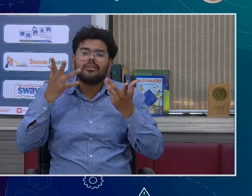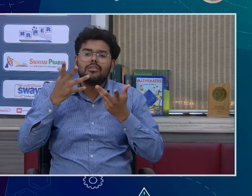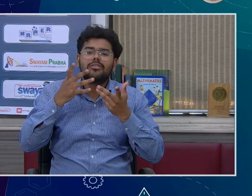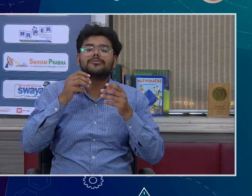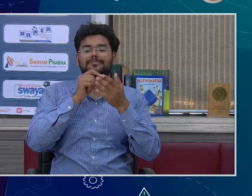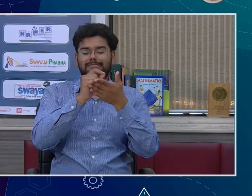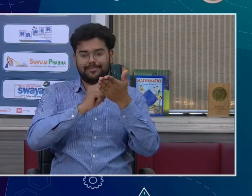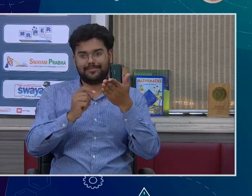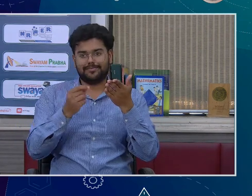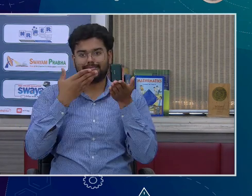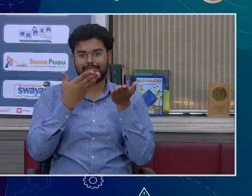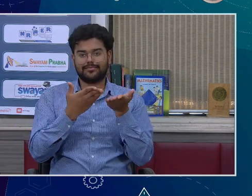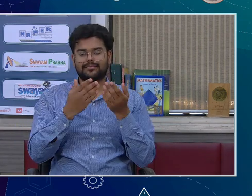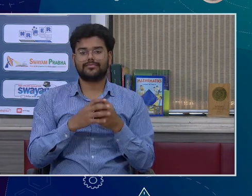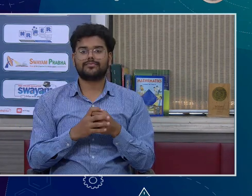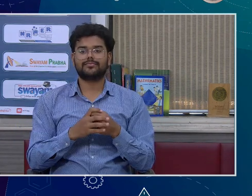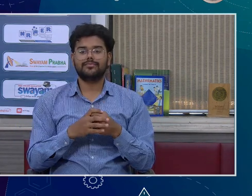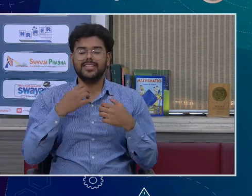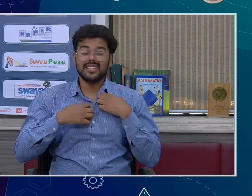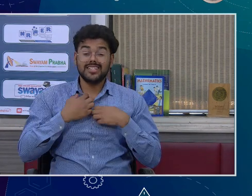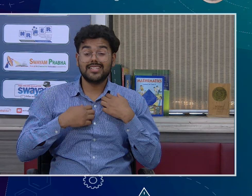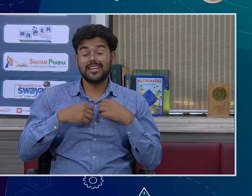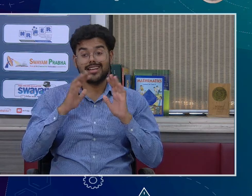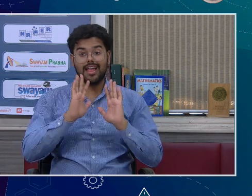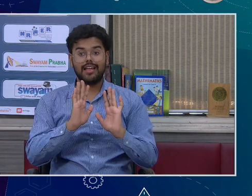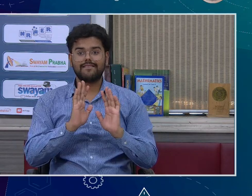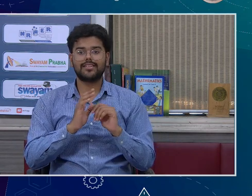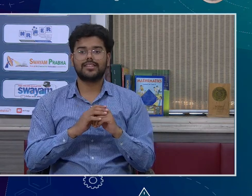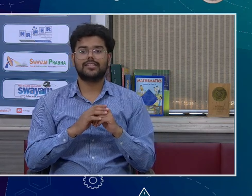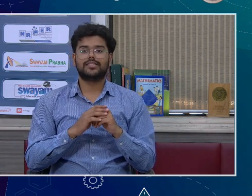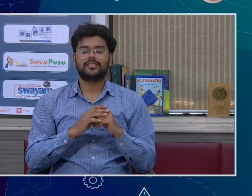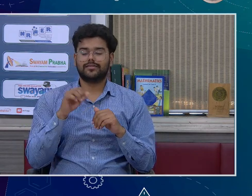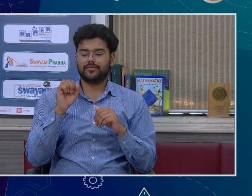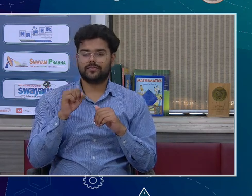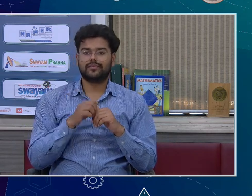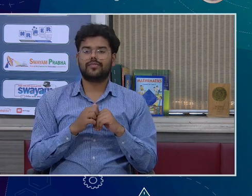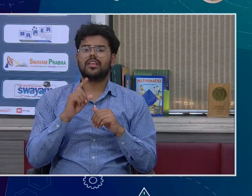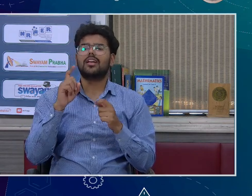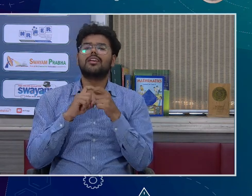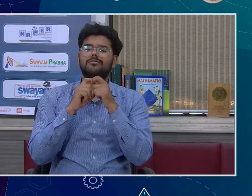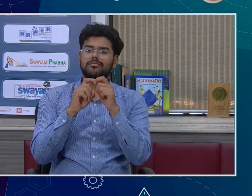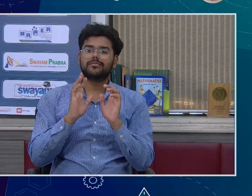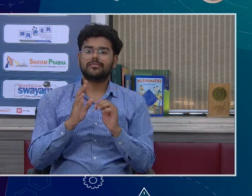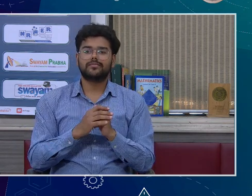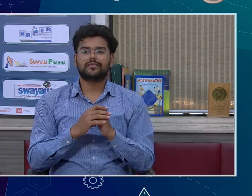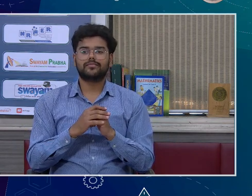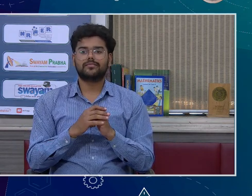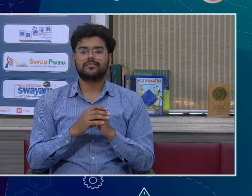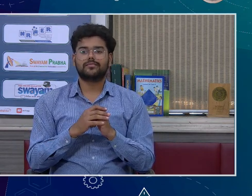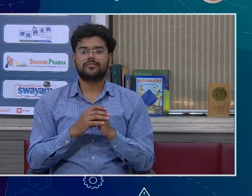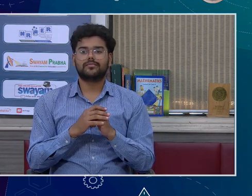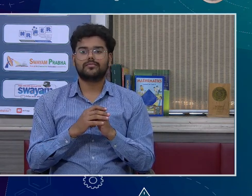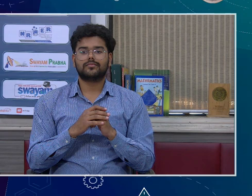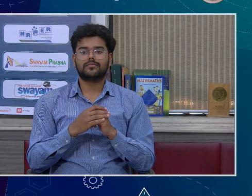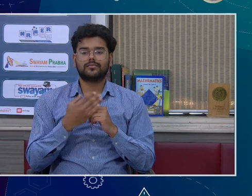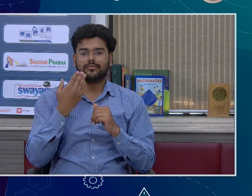increase. Mm-hmm. Right, right. That would be an interesting activity actually. Yes, indeed. One more question I have. Suppose if we talk about